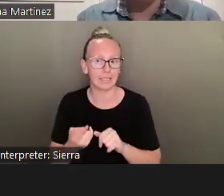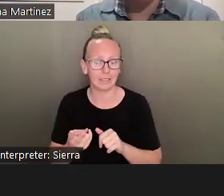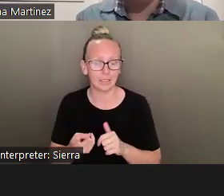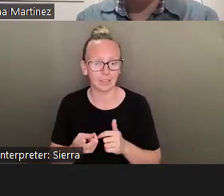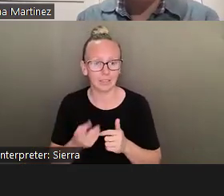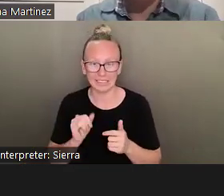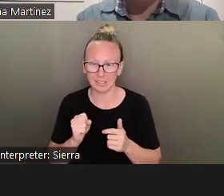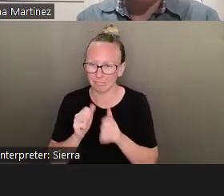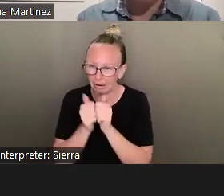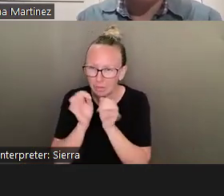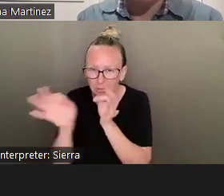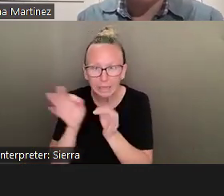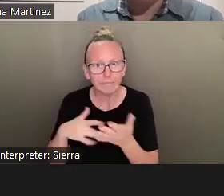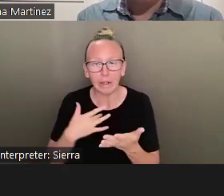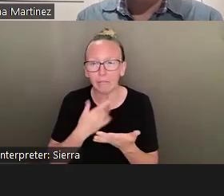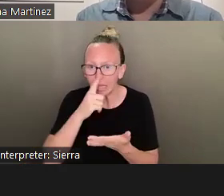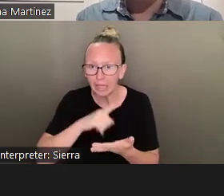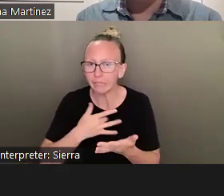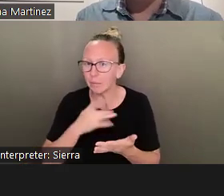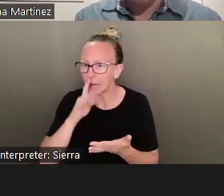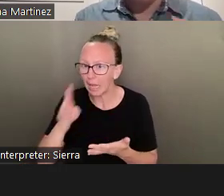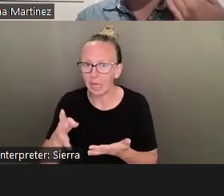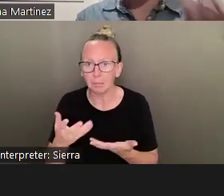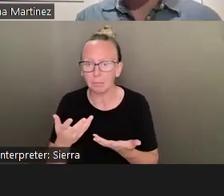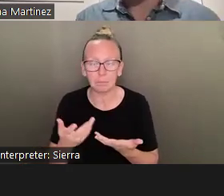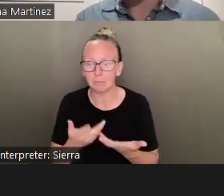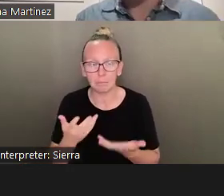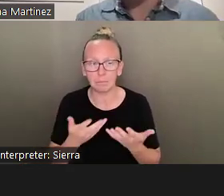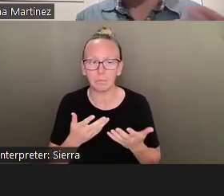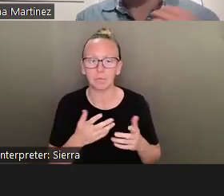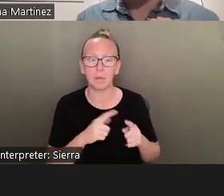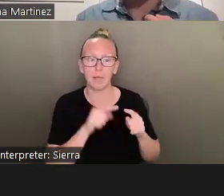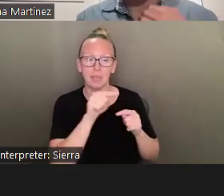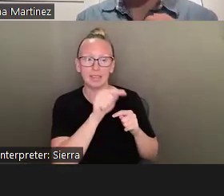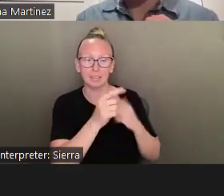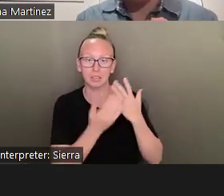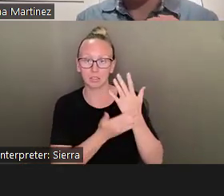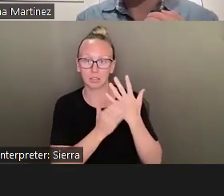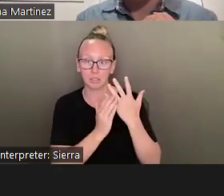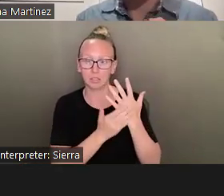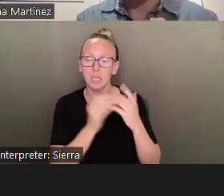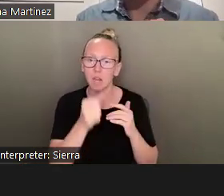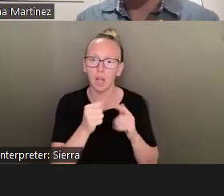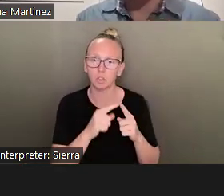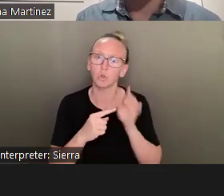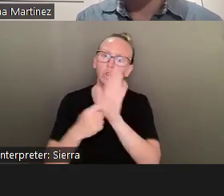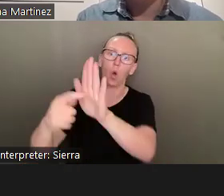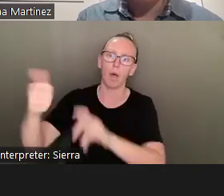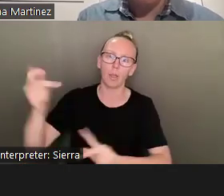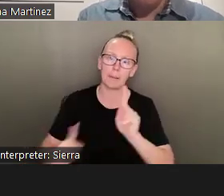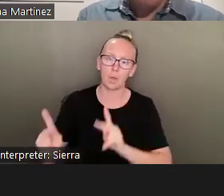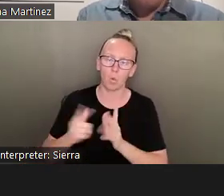these weren't necessarily to make others feel what I feel. They were a way to help me articulate to myself what I